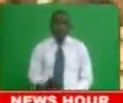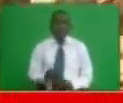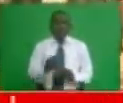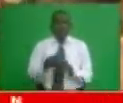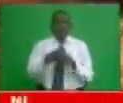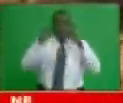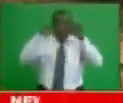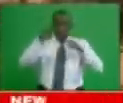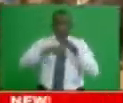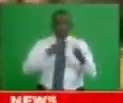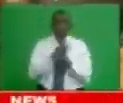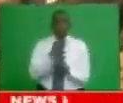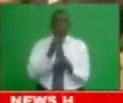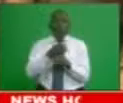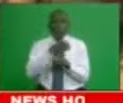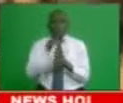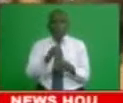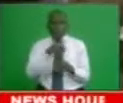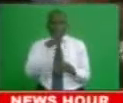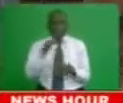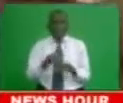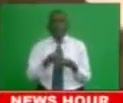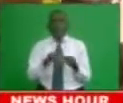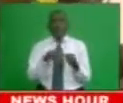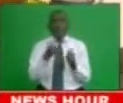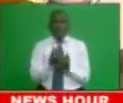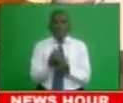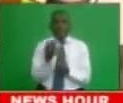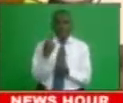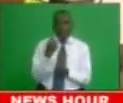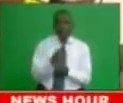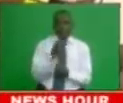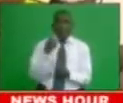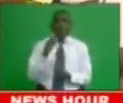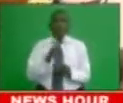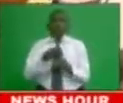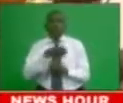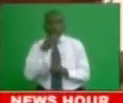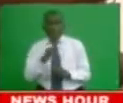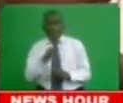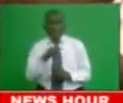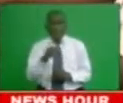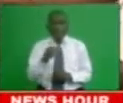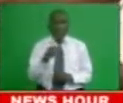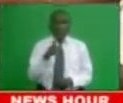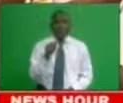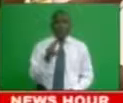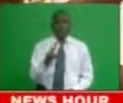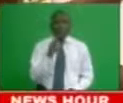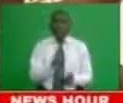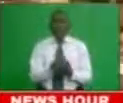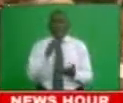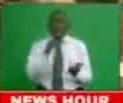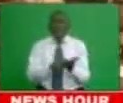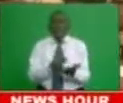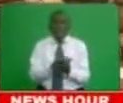of the World Cocoa Farmers Organization and the 2013-2014 Best Cocoa Farmer, Nana Abraham Edusei, confirmed